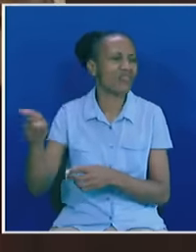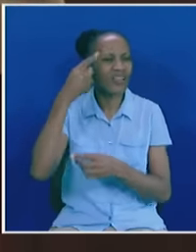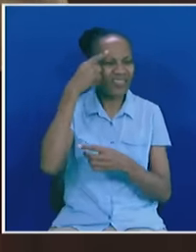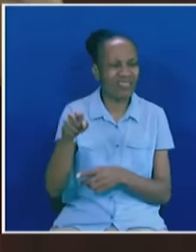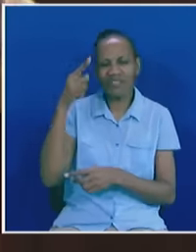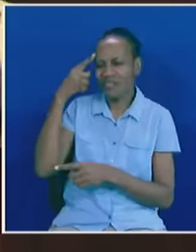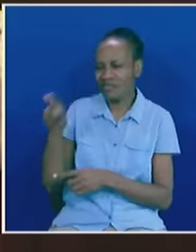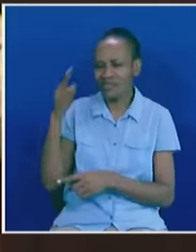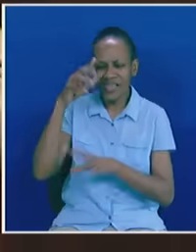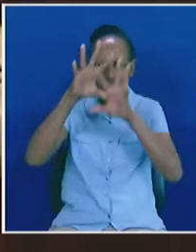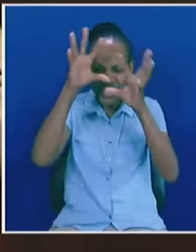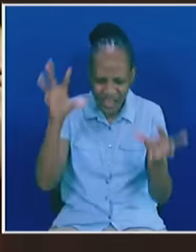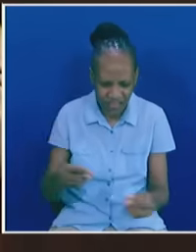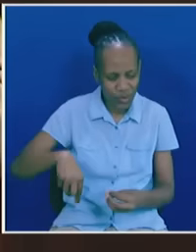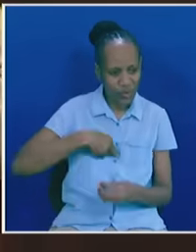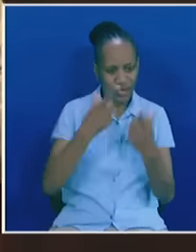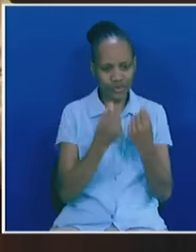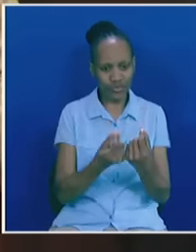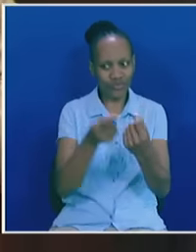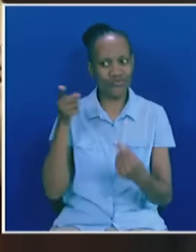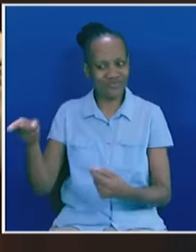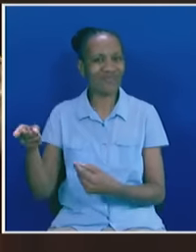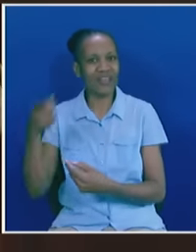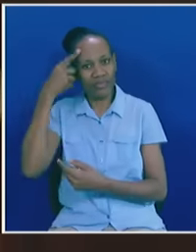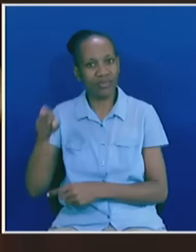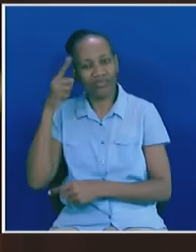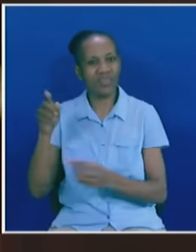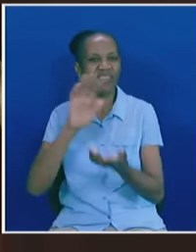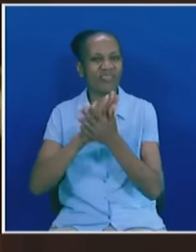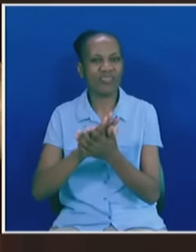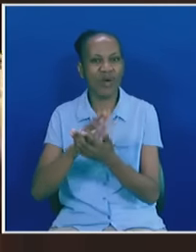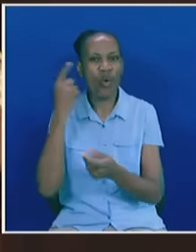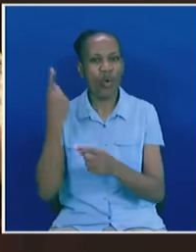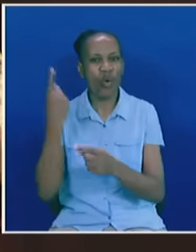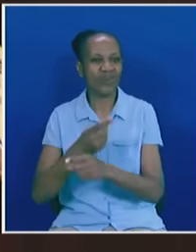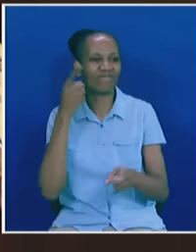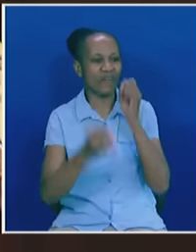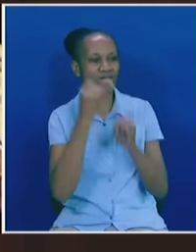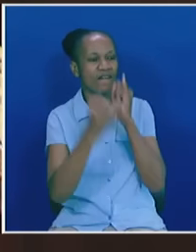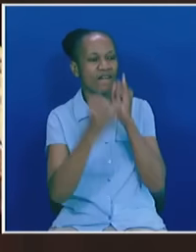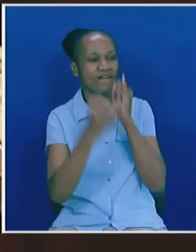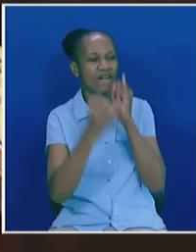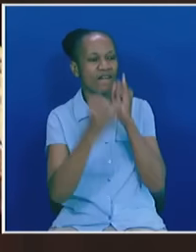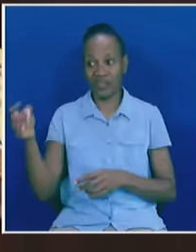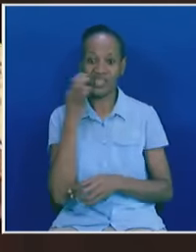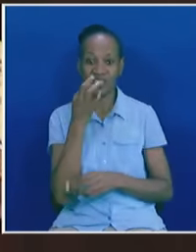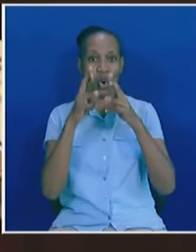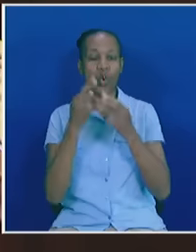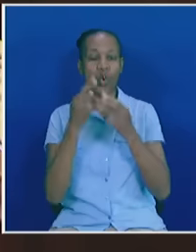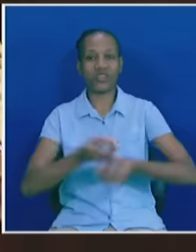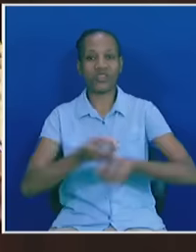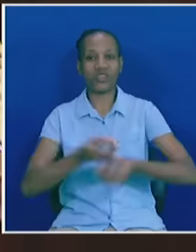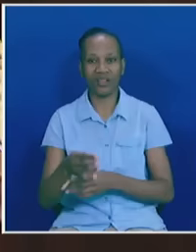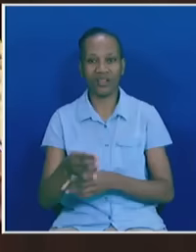ijaji. Yonke into esizanayo bayayiphikisa. Kodwa ke bazitshela ukuthi bayihope. Program yabo ikhuluma